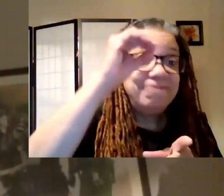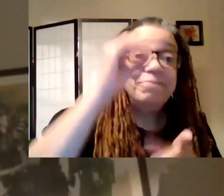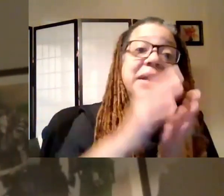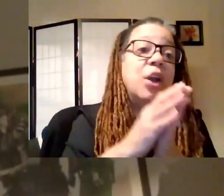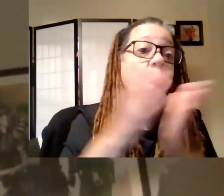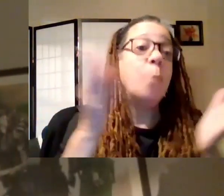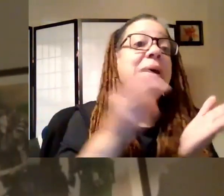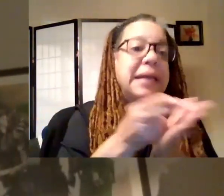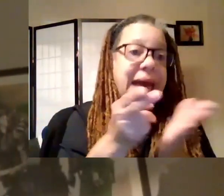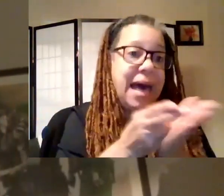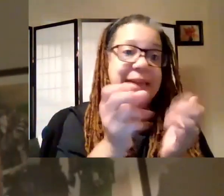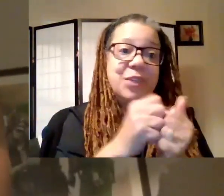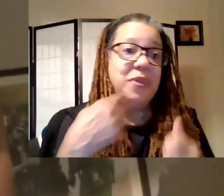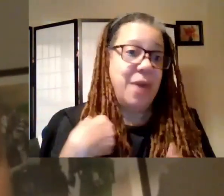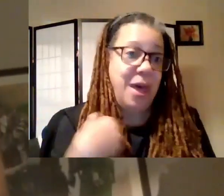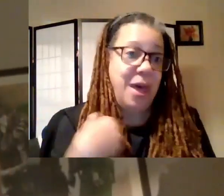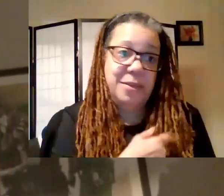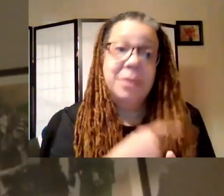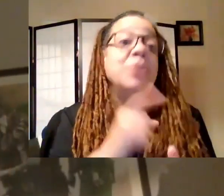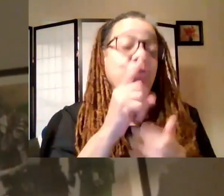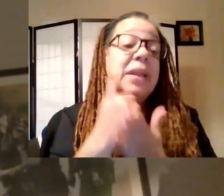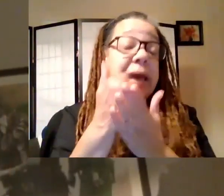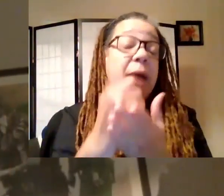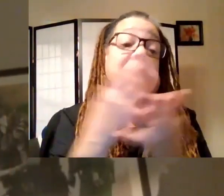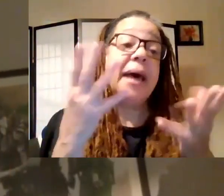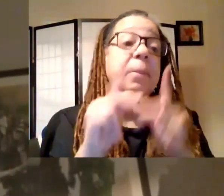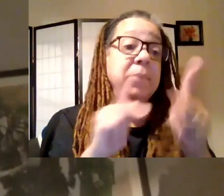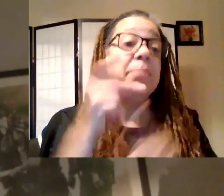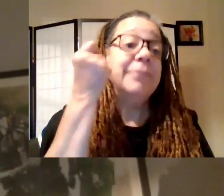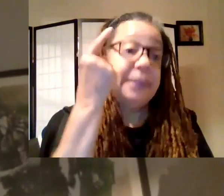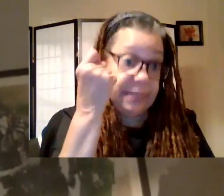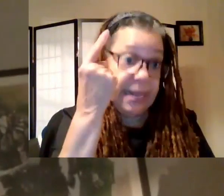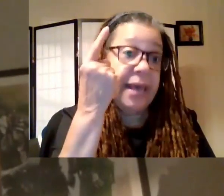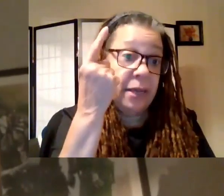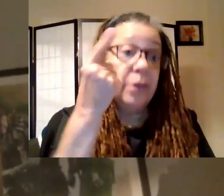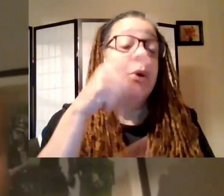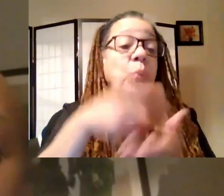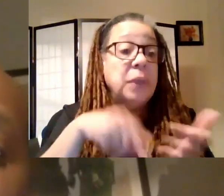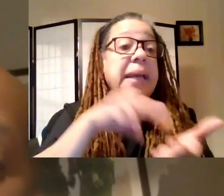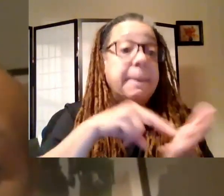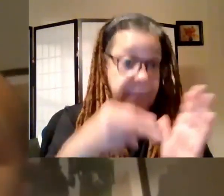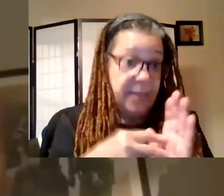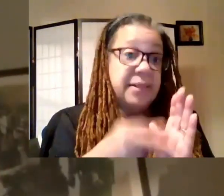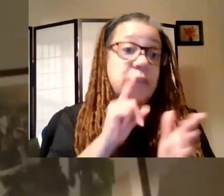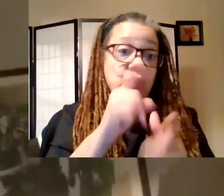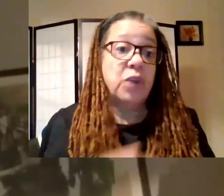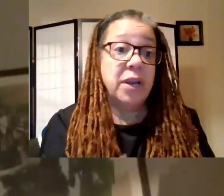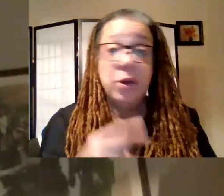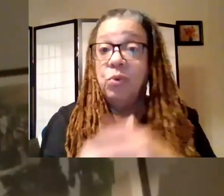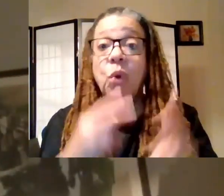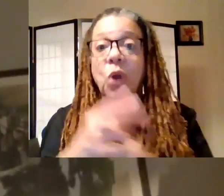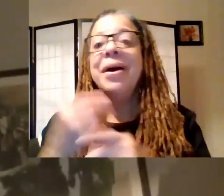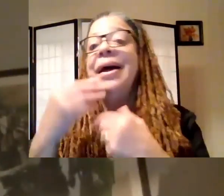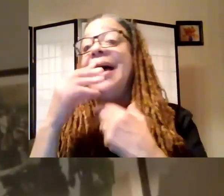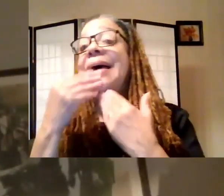and honest with the audience. I think you help a lot of people to really understand what this means in real terms. And David, thank you for